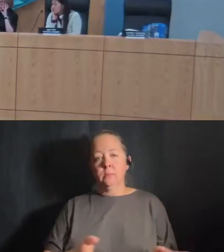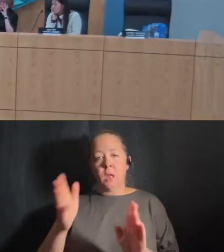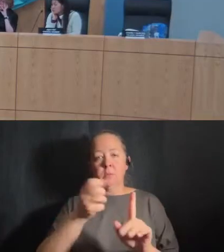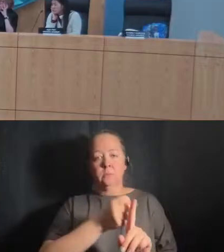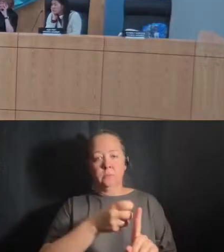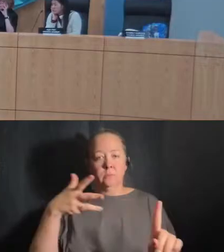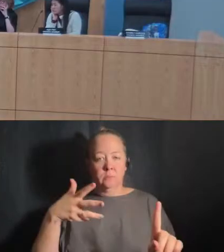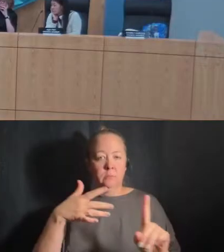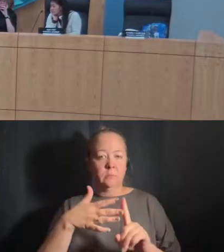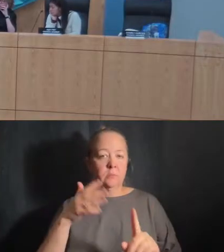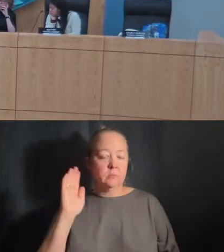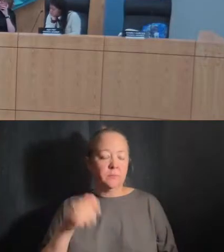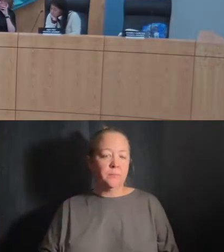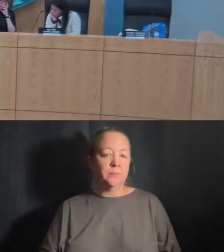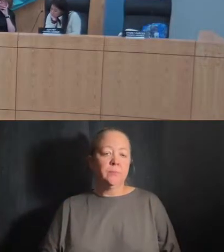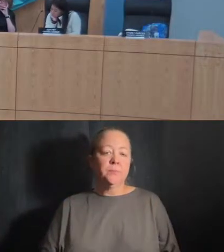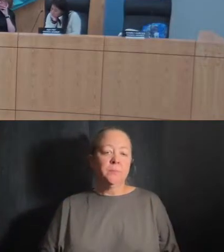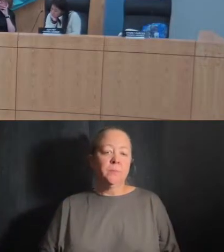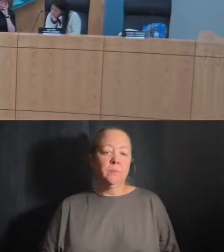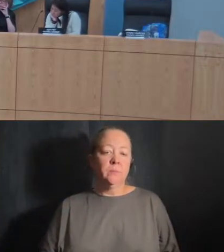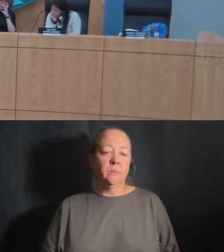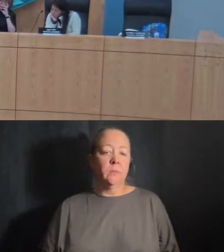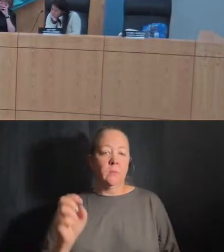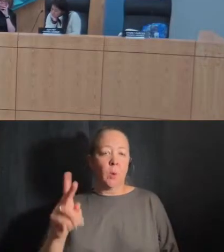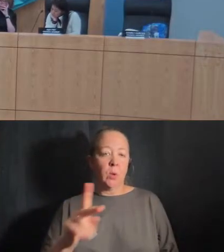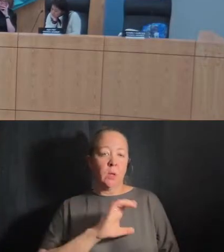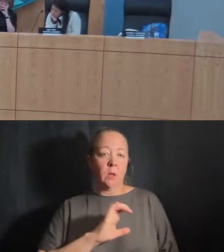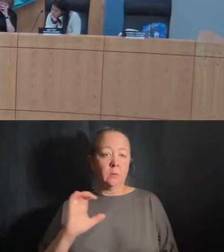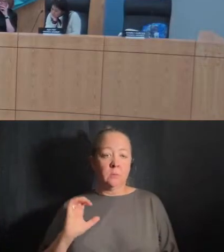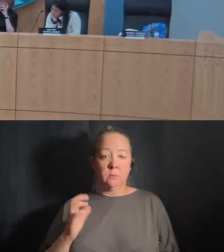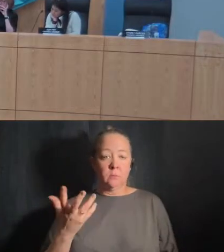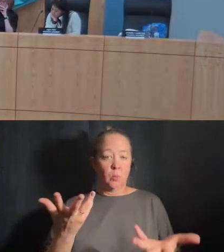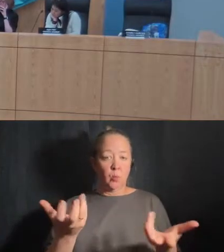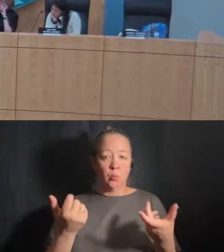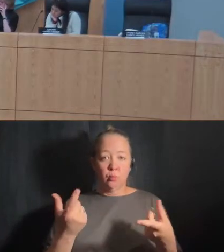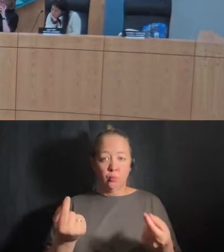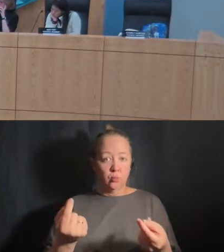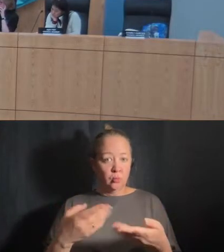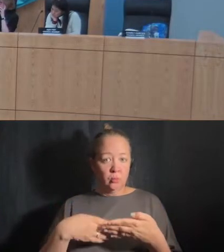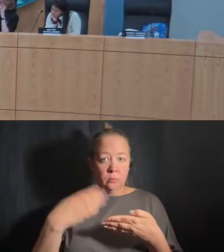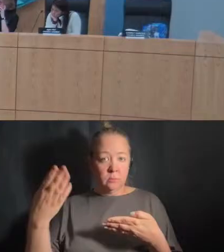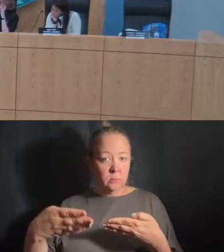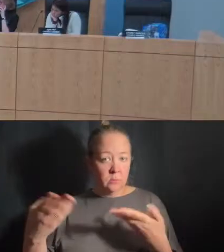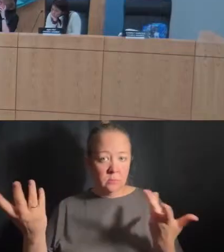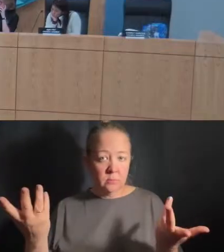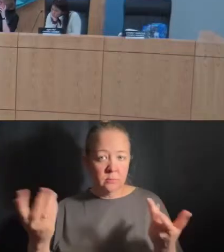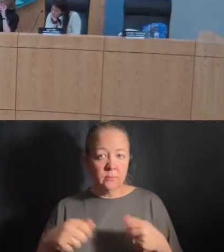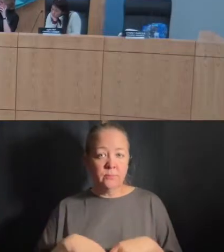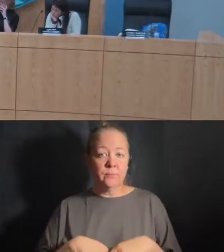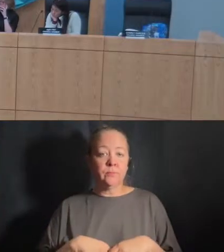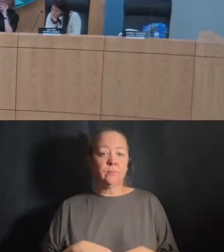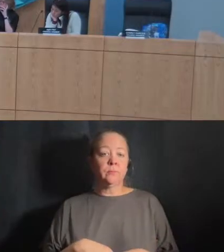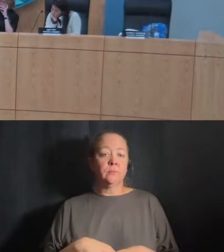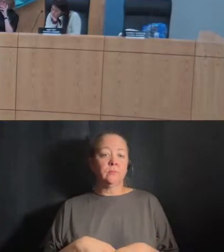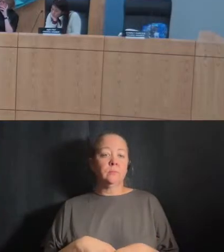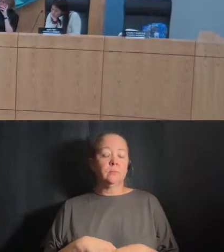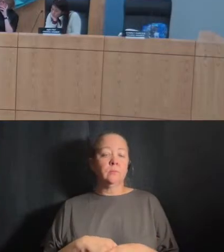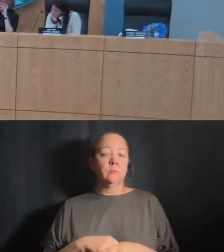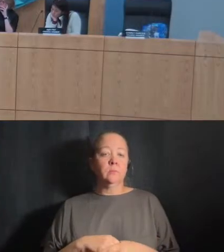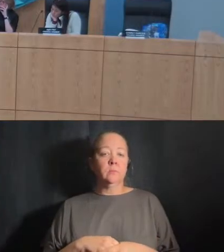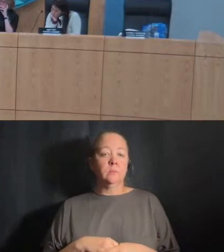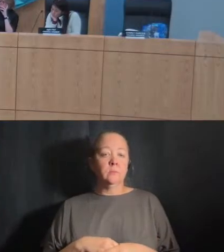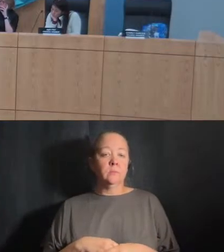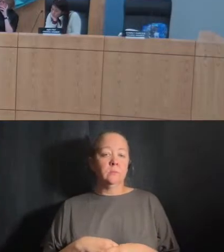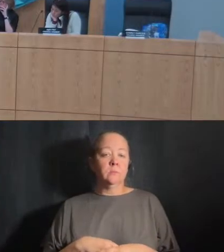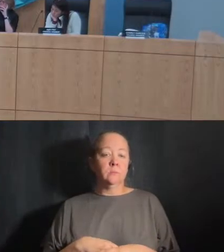Okay, council, what would you like to do next? Would you like, or how would you like to get the town